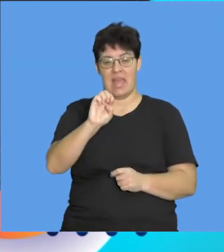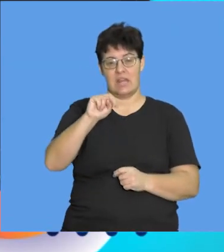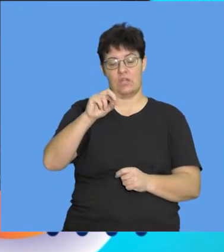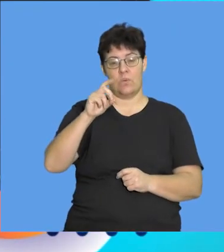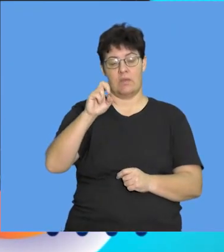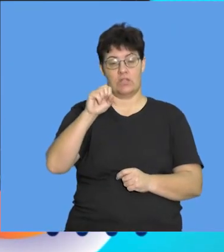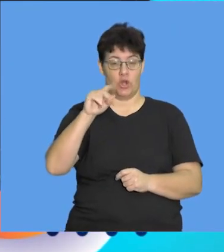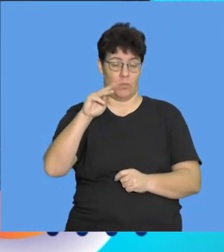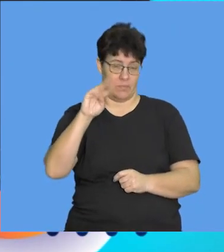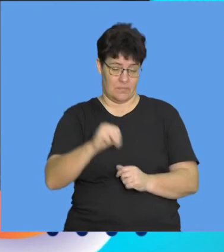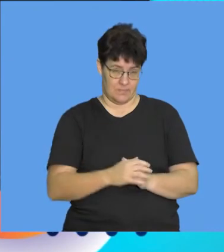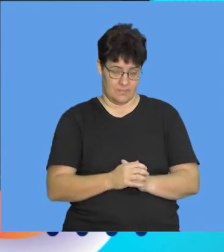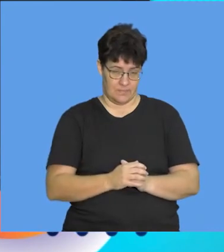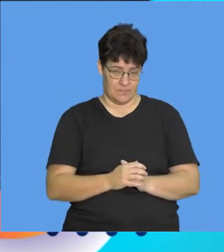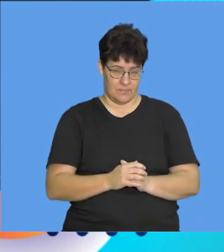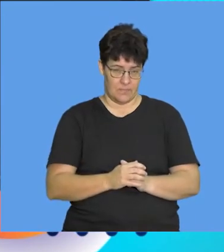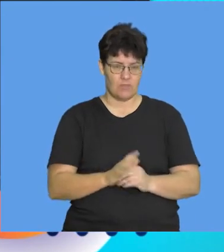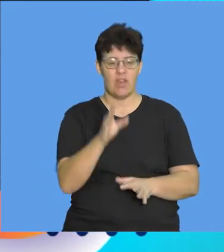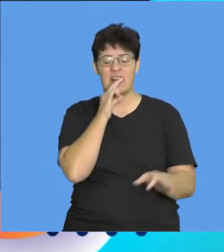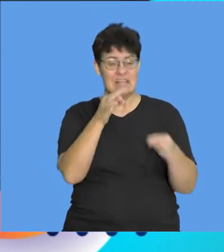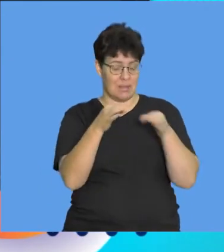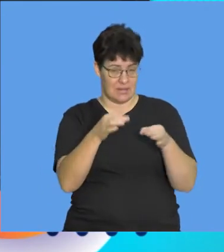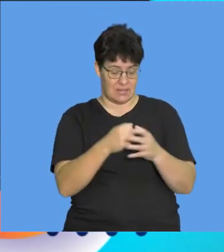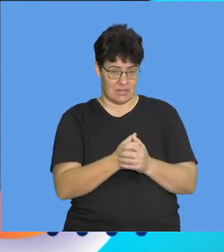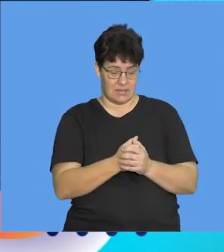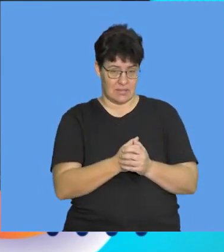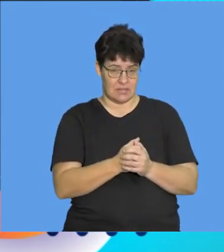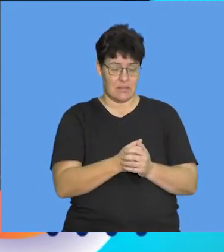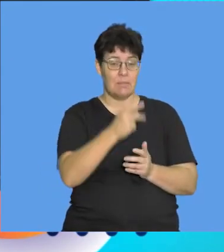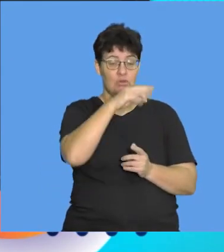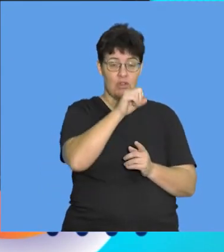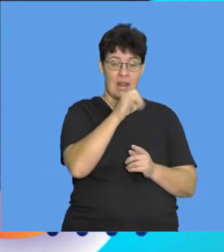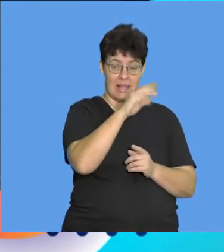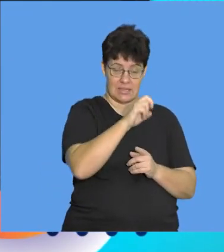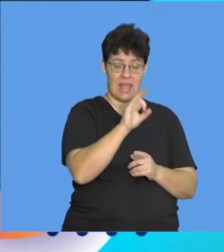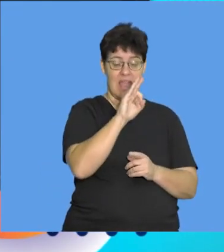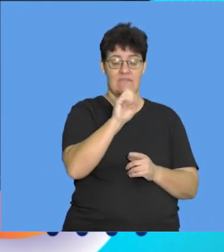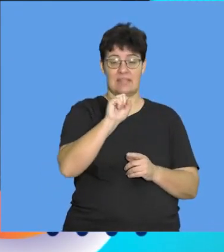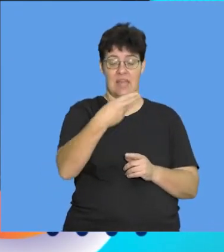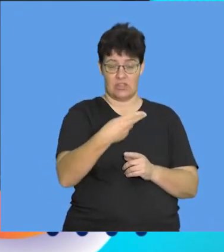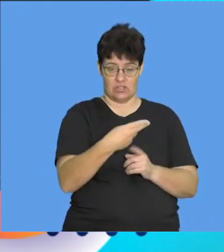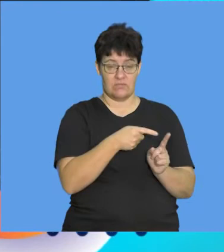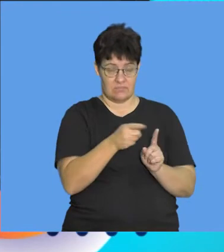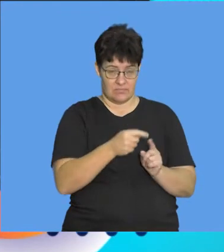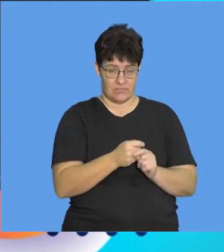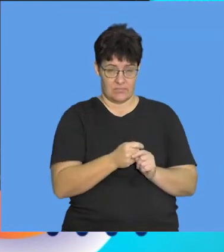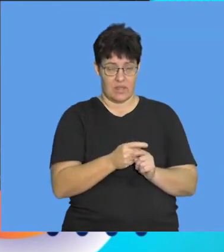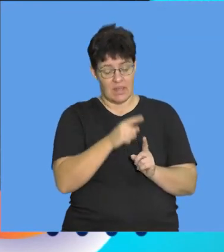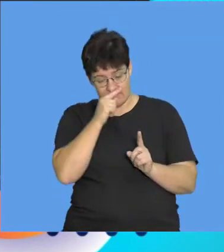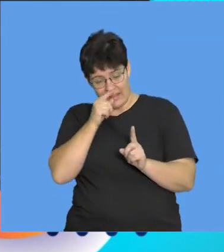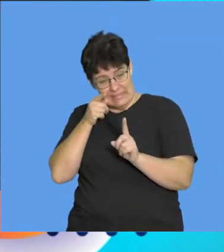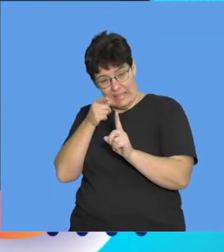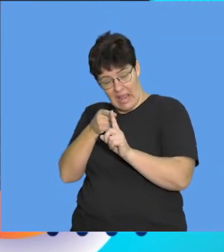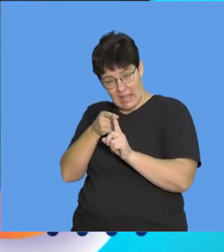if we were to explain that, so the pituitary gland releases FSH. The follicle stimulating hormone targets the primary